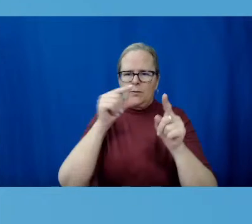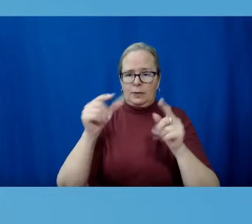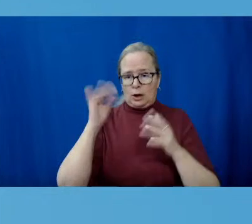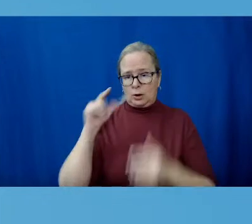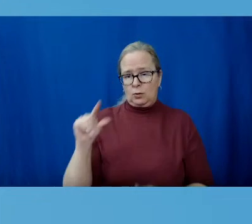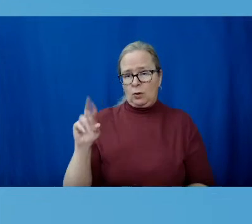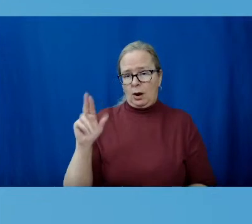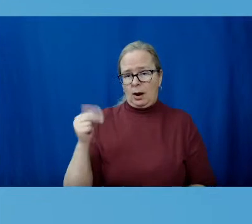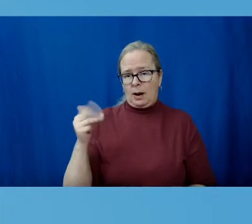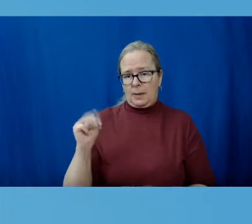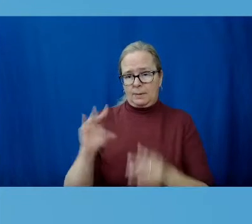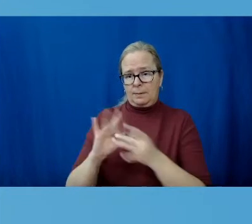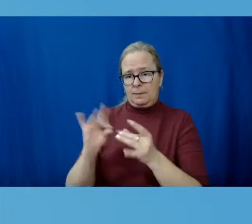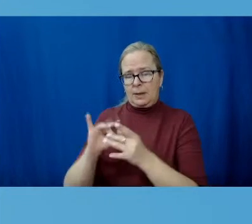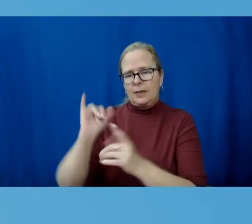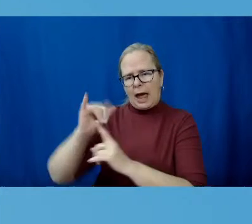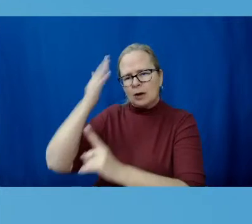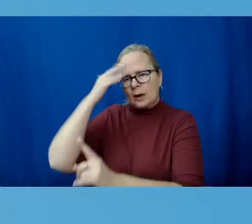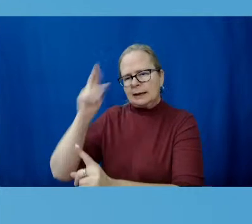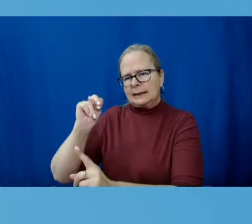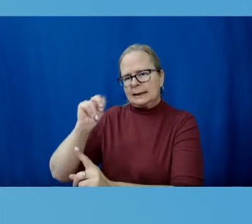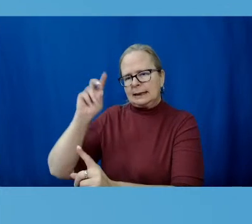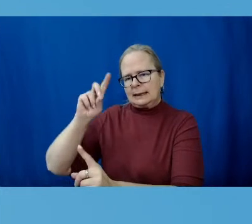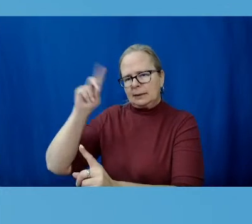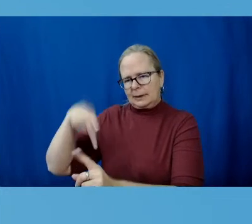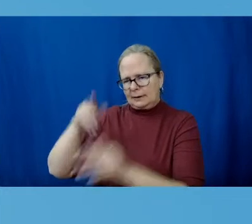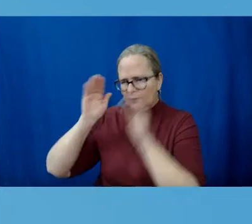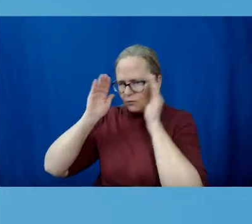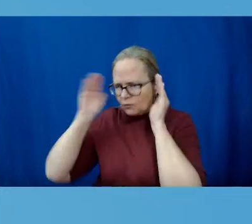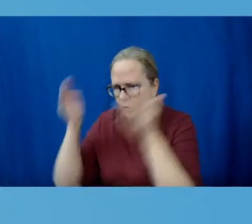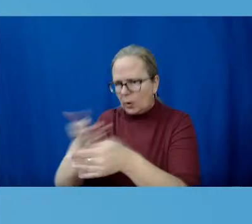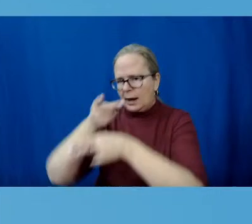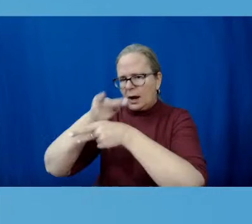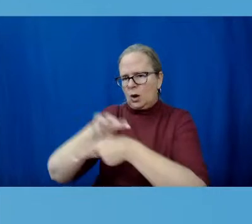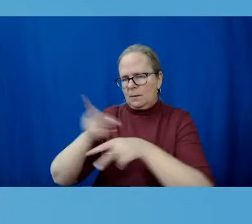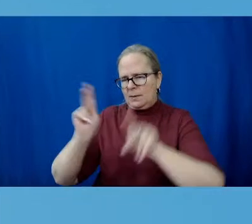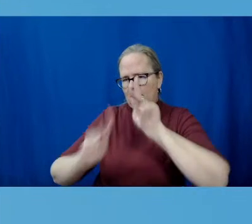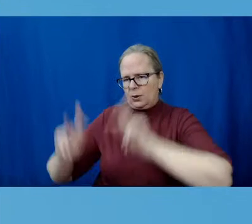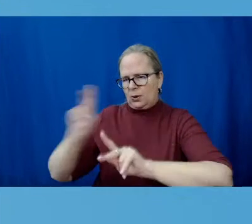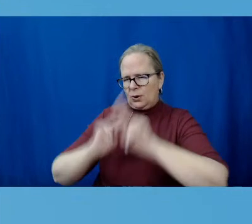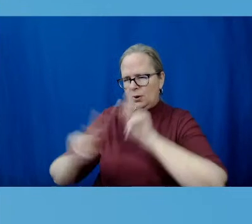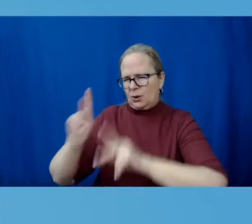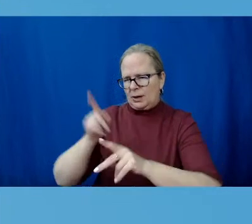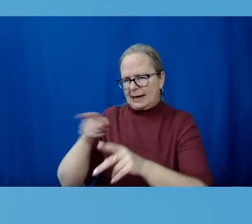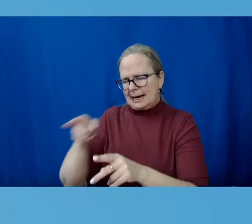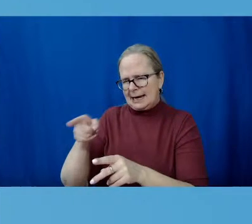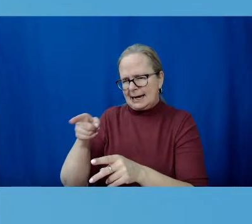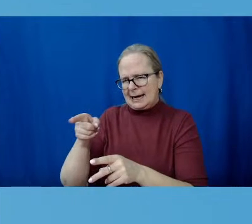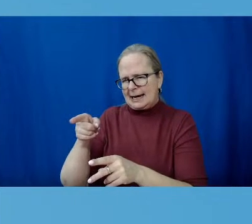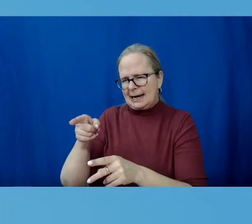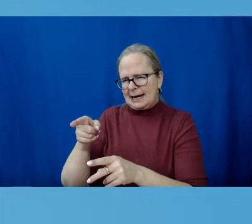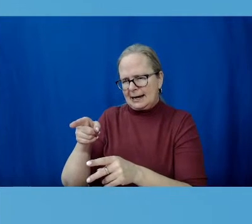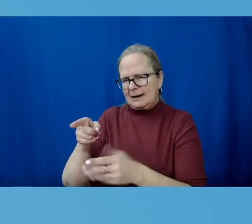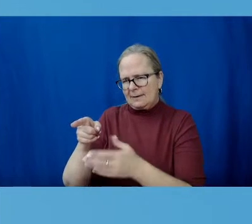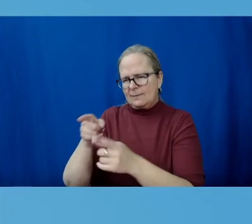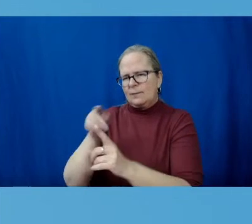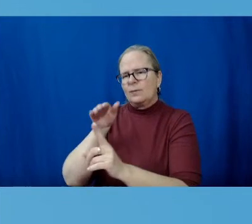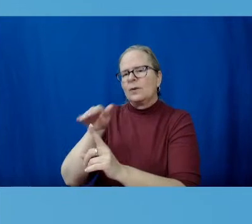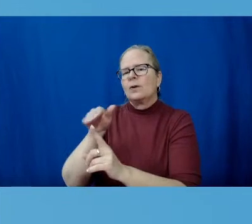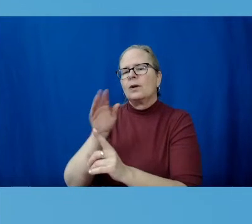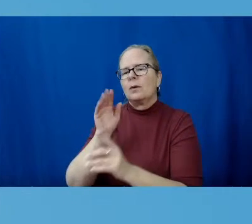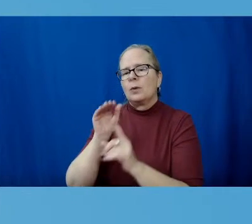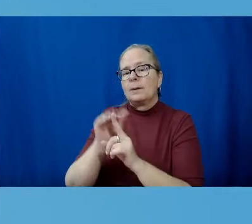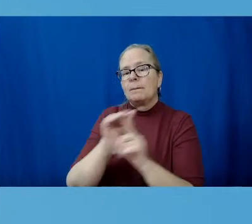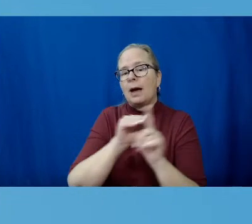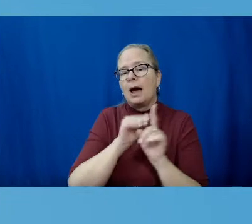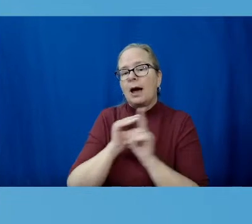the pandemic. And that plays into their wheelhouse, as I mentioned earlier. So yeah, politically, the election is coming. Believe me, it's coming really fast for the politicians. It might